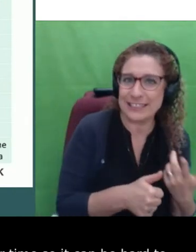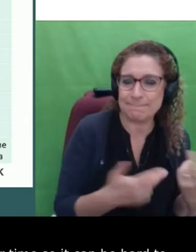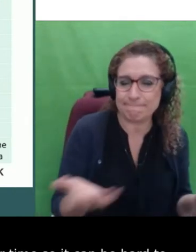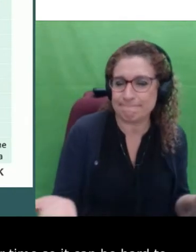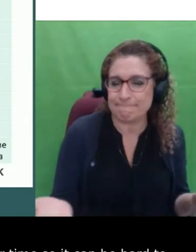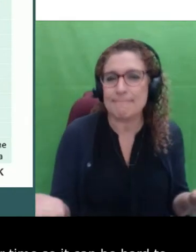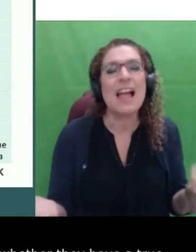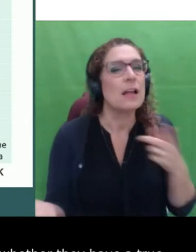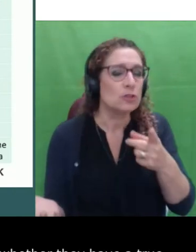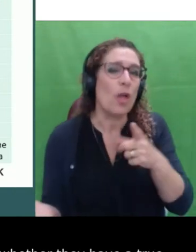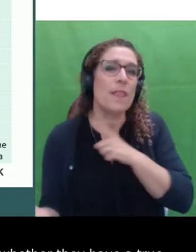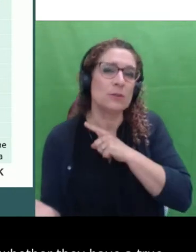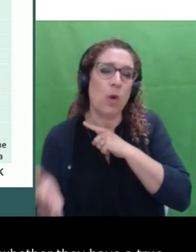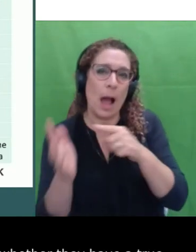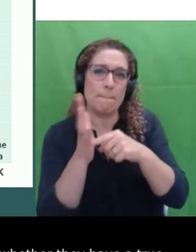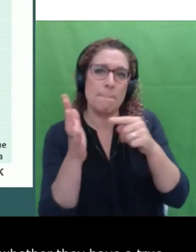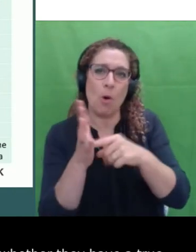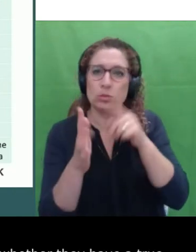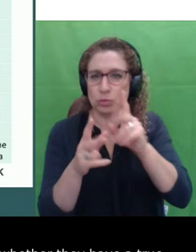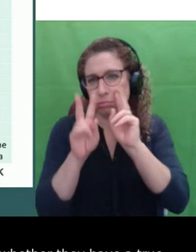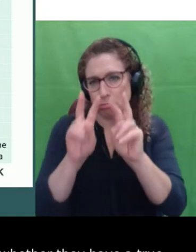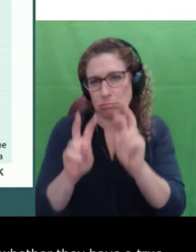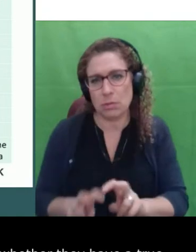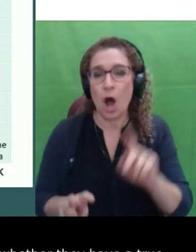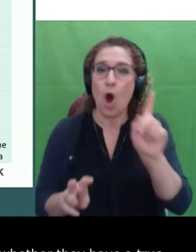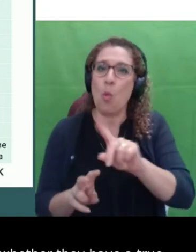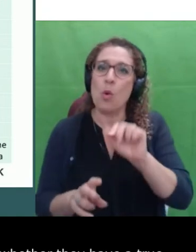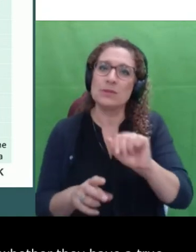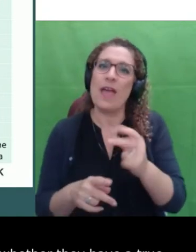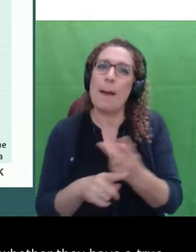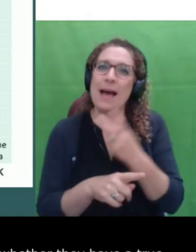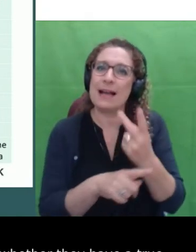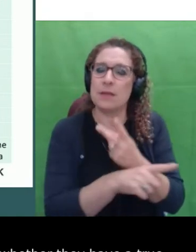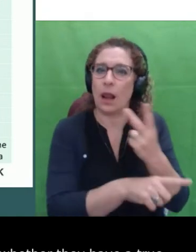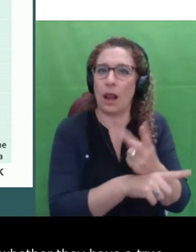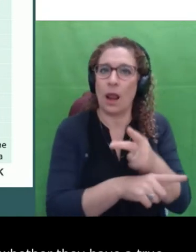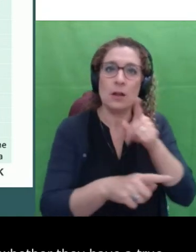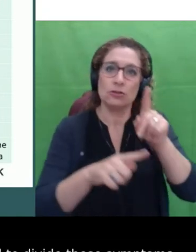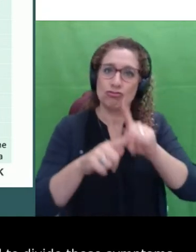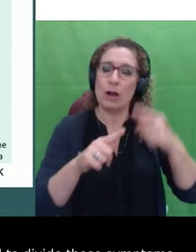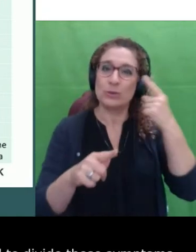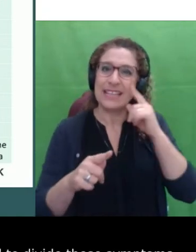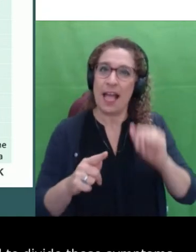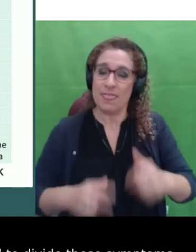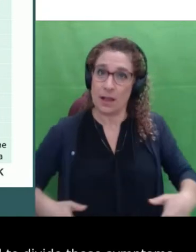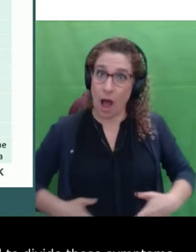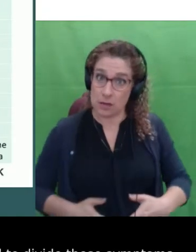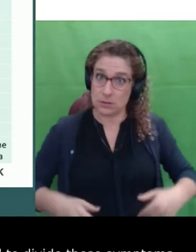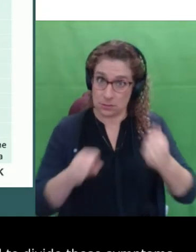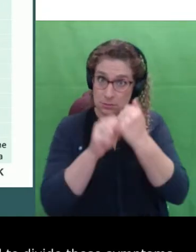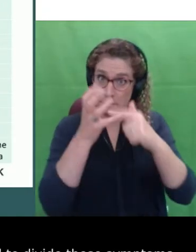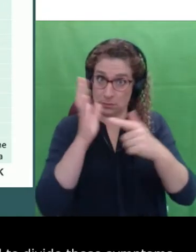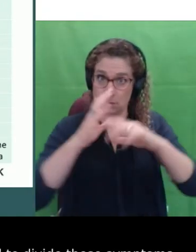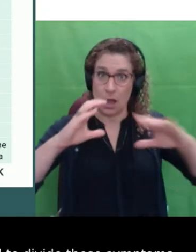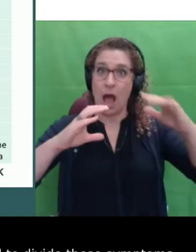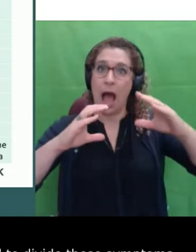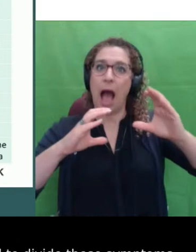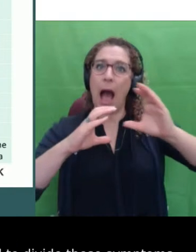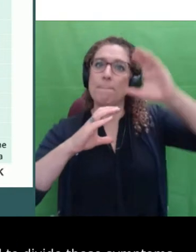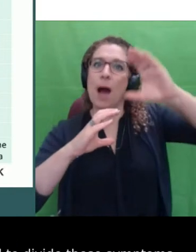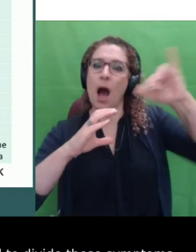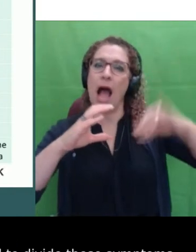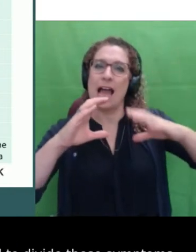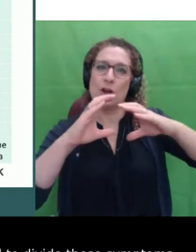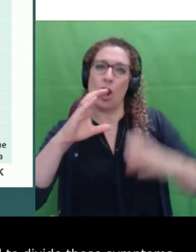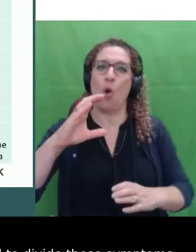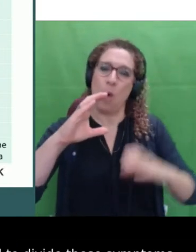pattern recognition and to divide these symptoms into upper gut and lower gut um symptoms and you will tend to find that babies have some